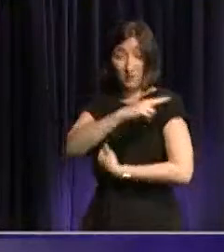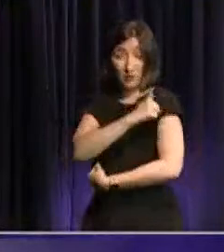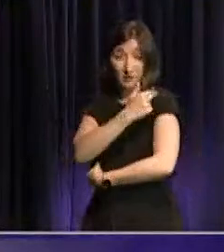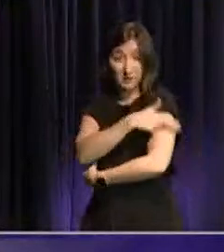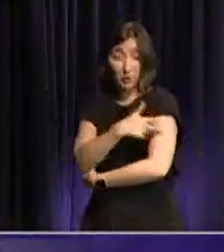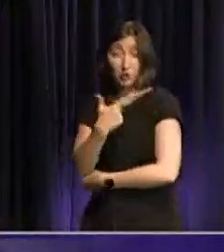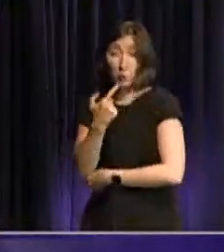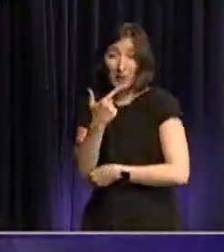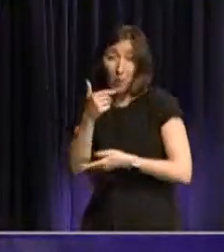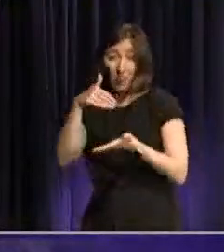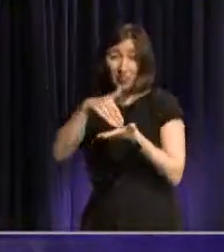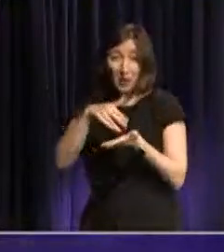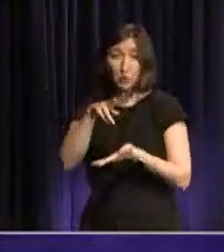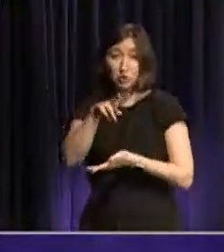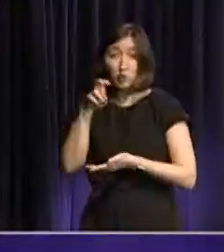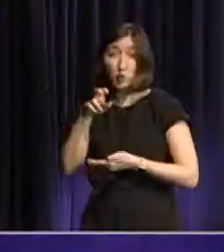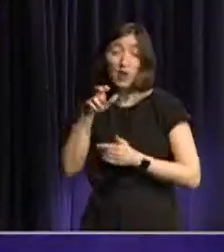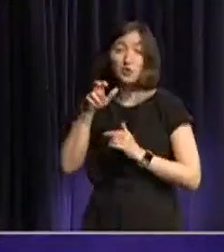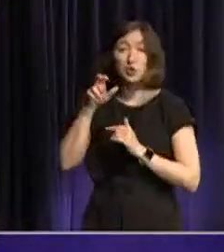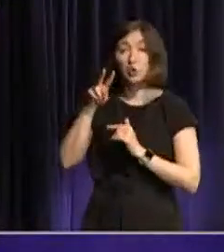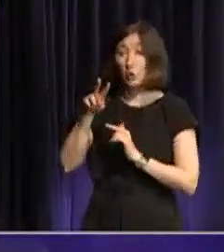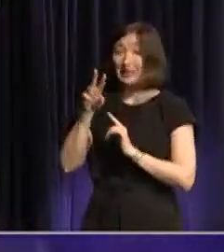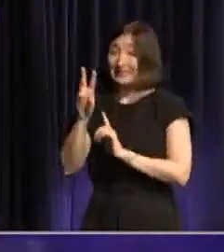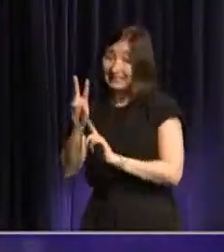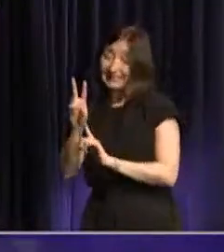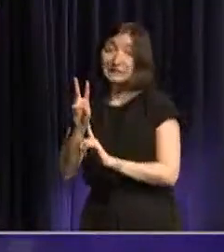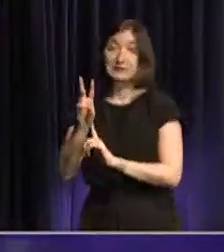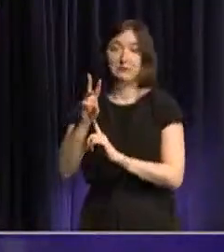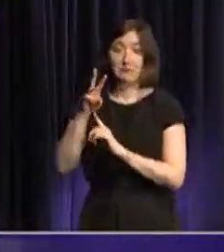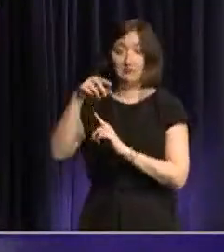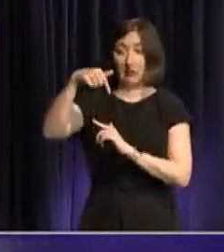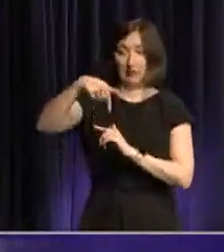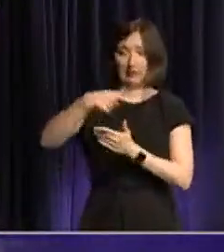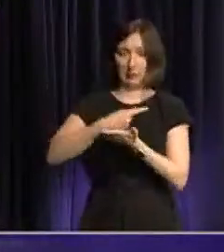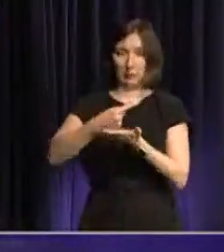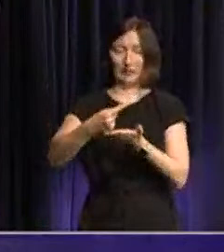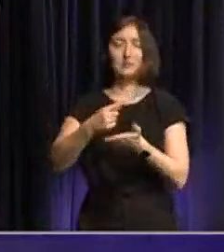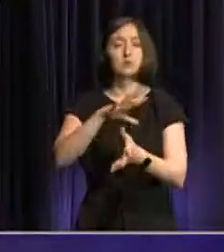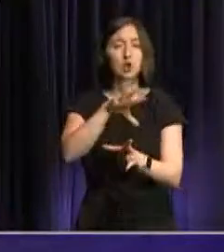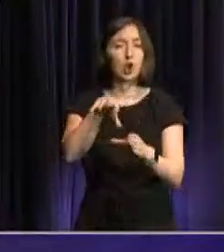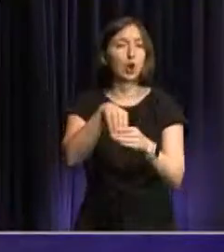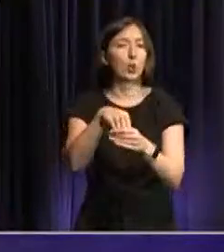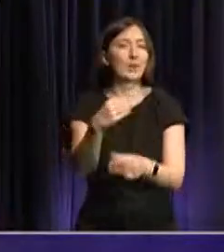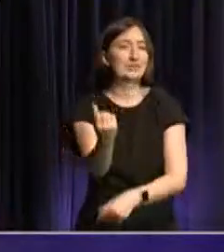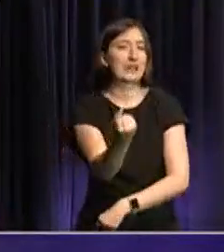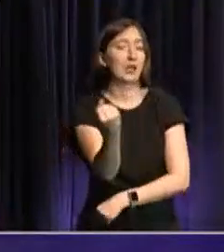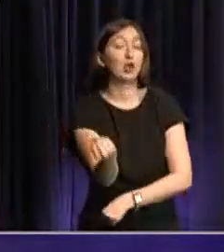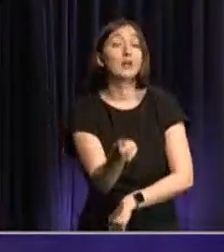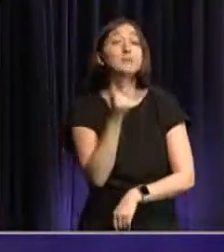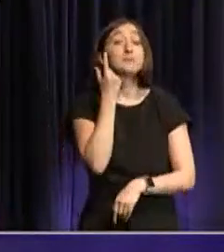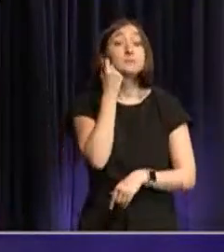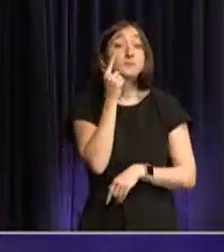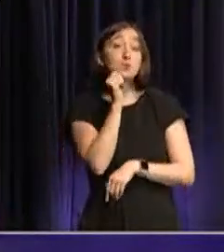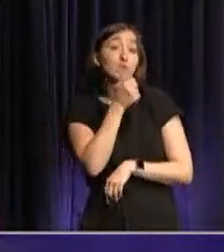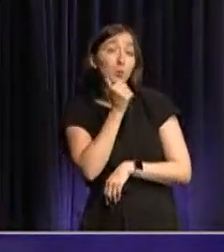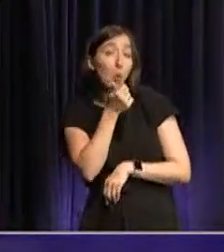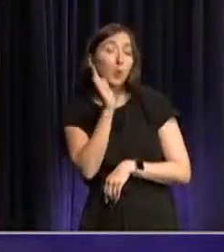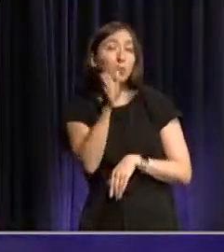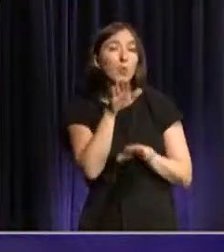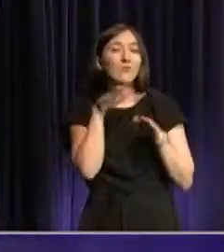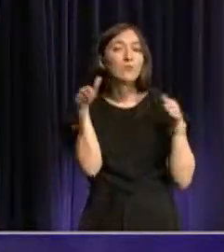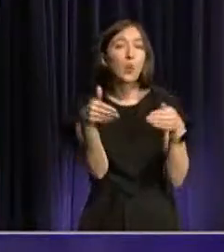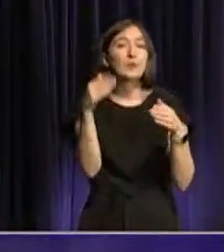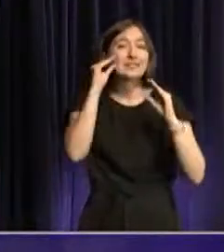21,226 by the end of this week, which includes Saturday also. Tomorrow, we're going to focus on 1,500 teachers and